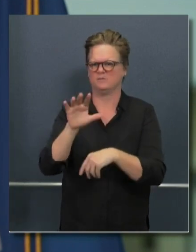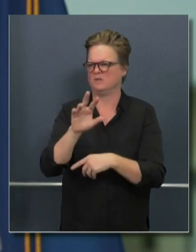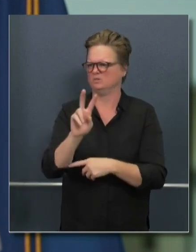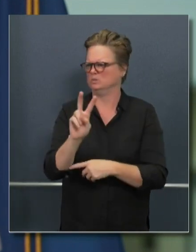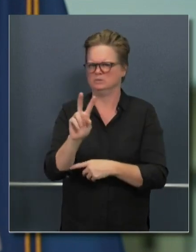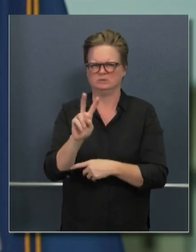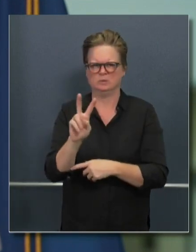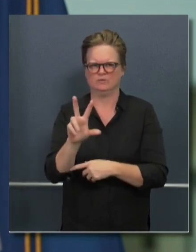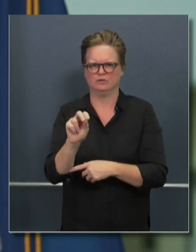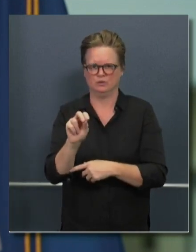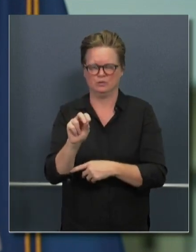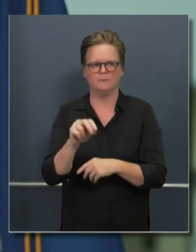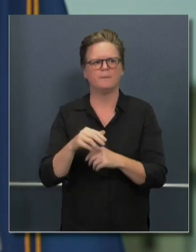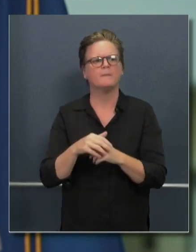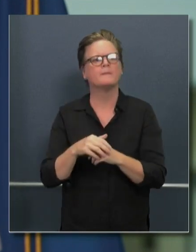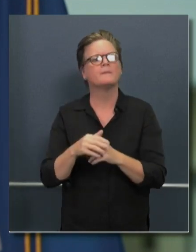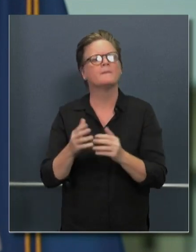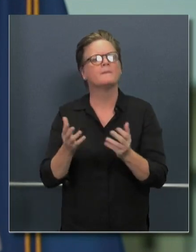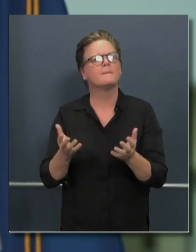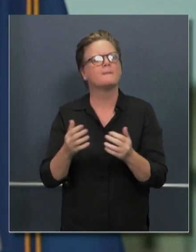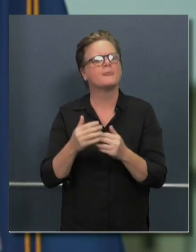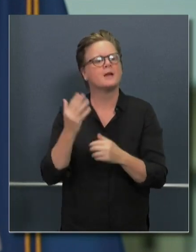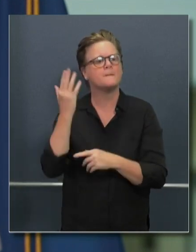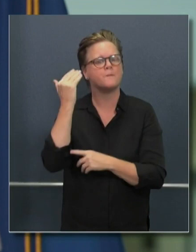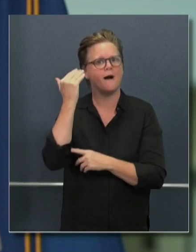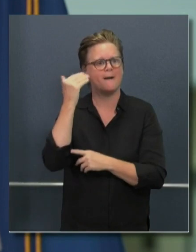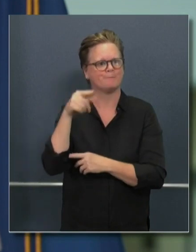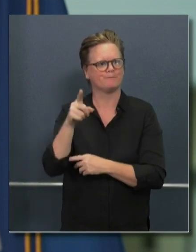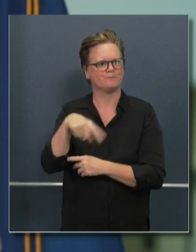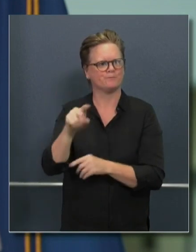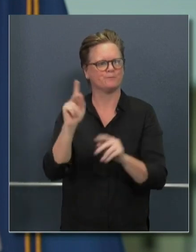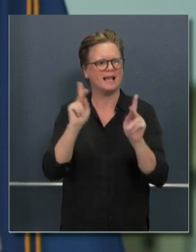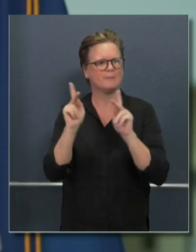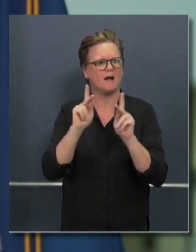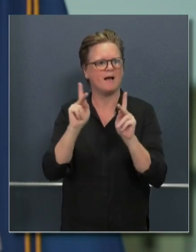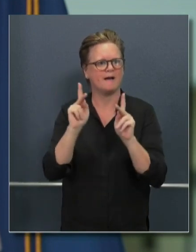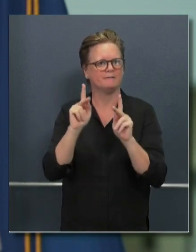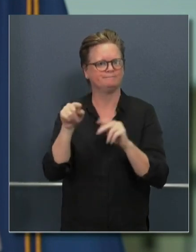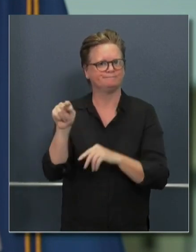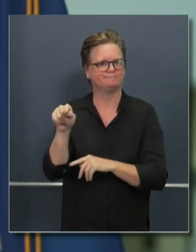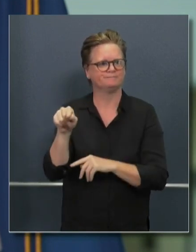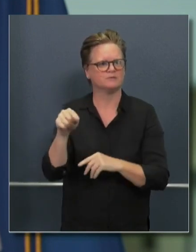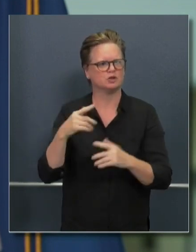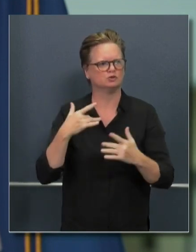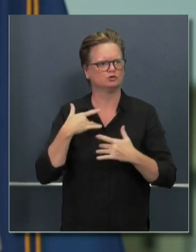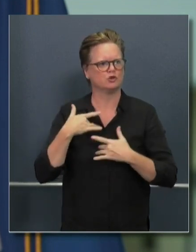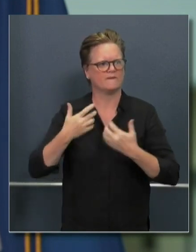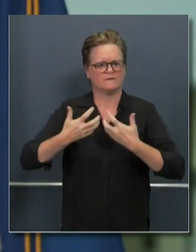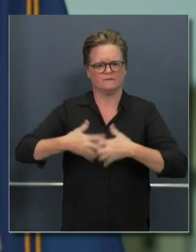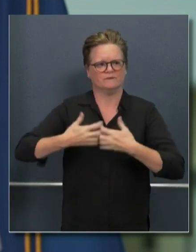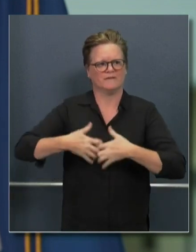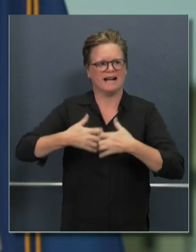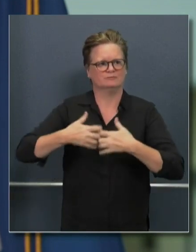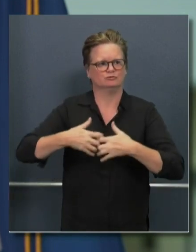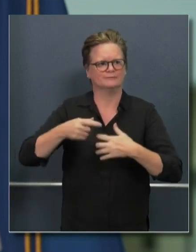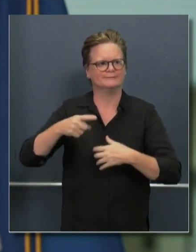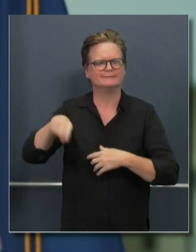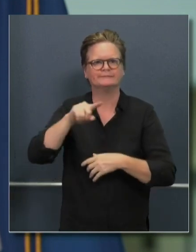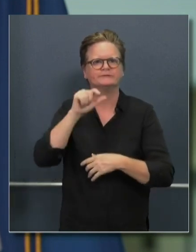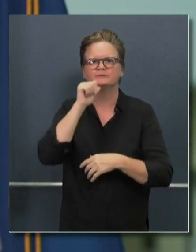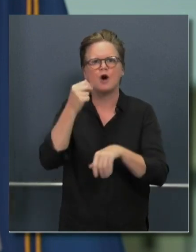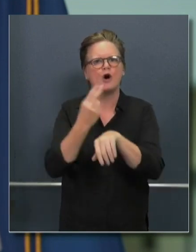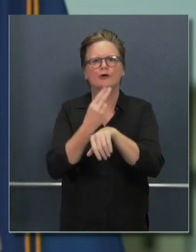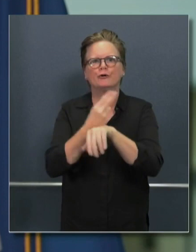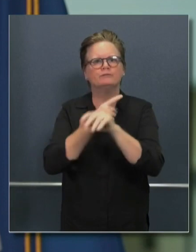the factory. Is this something you will support in the future, sending more inspectors once more and more factories open in California